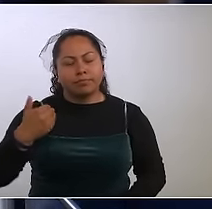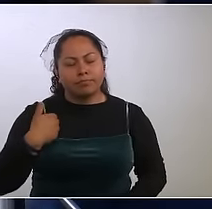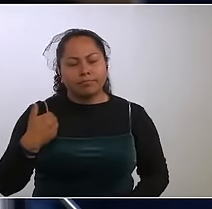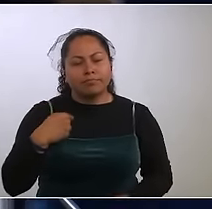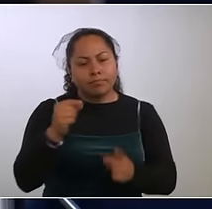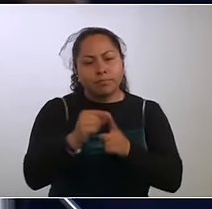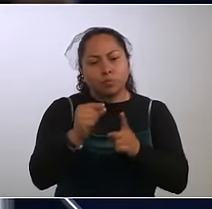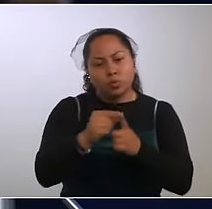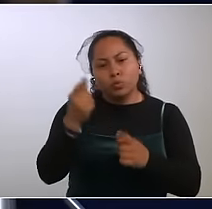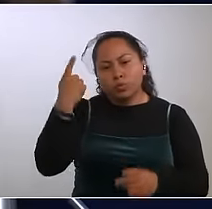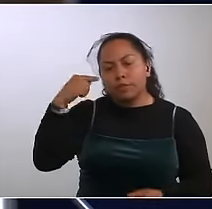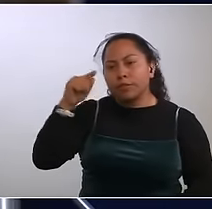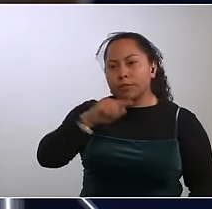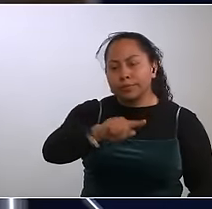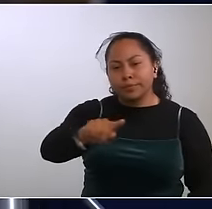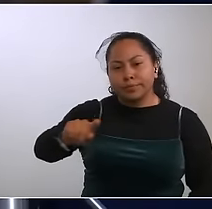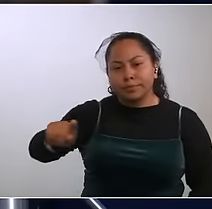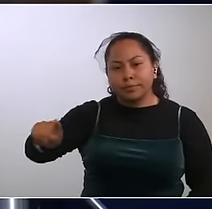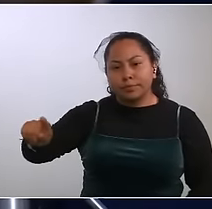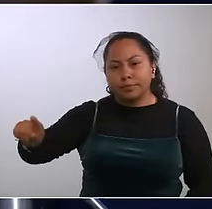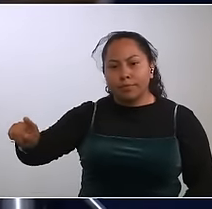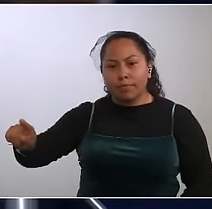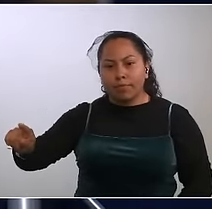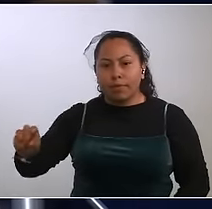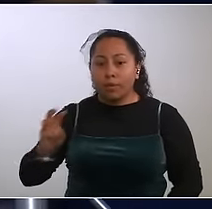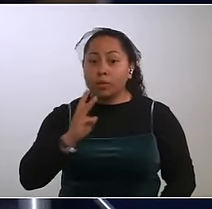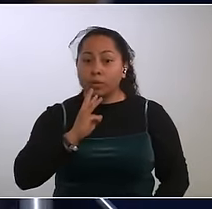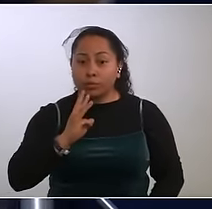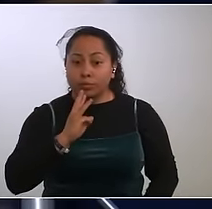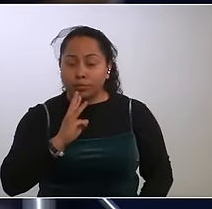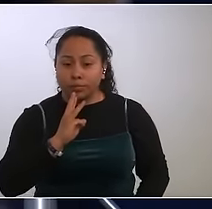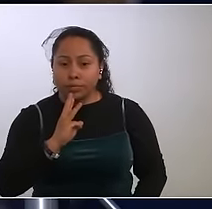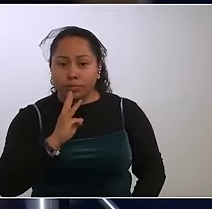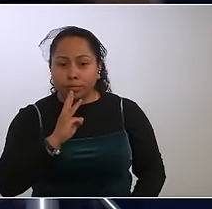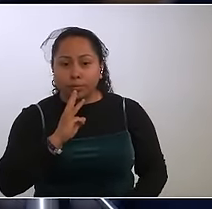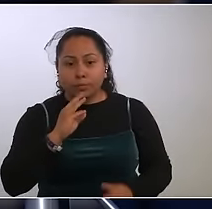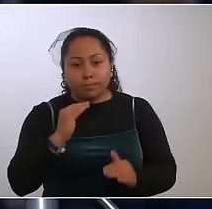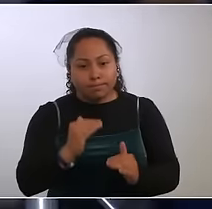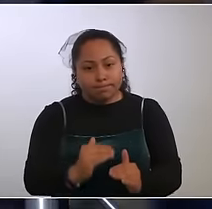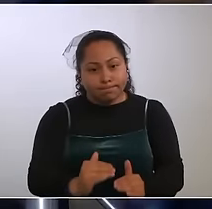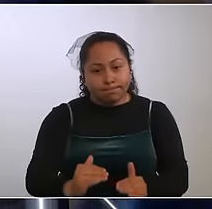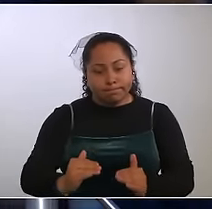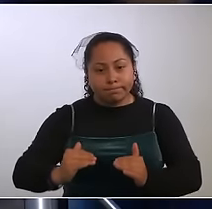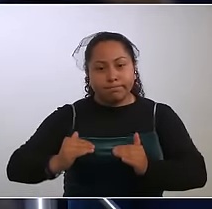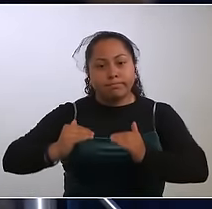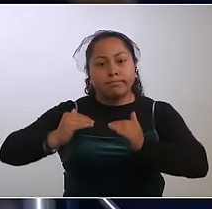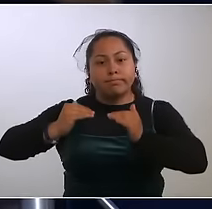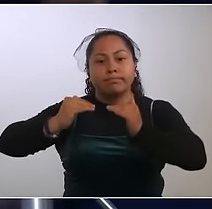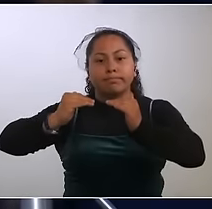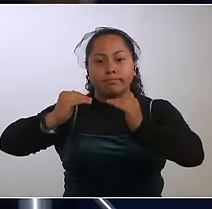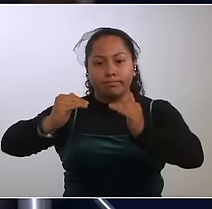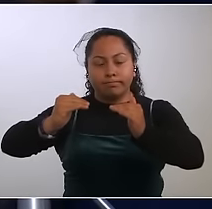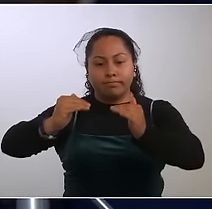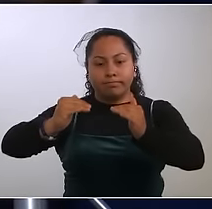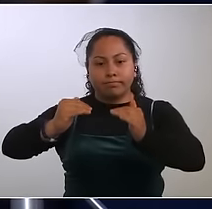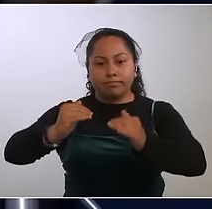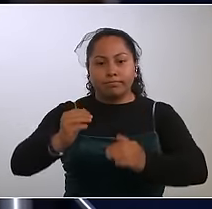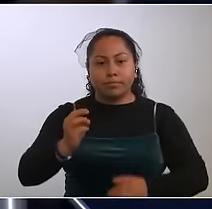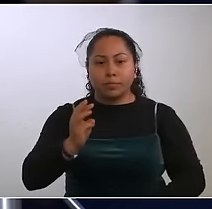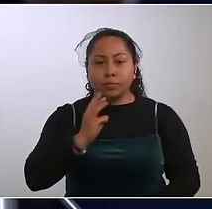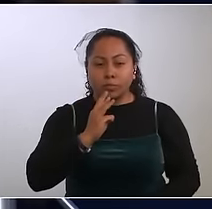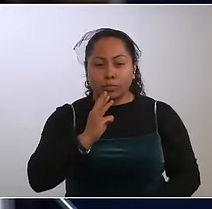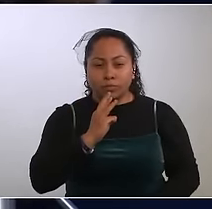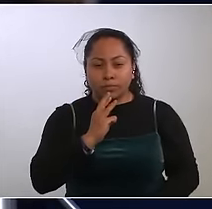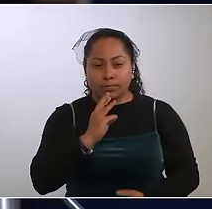para ustedes. Las aguas están subiendo, dice el Señor. The waters